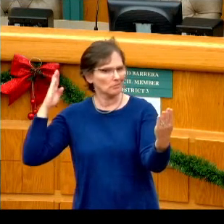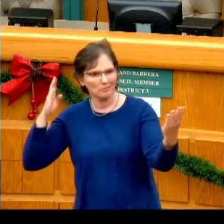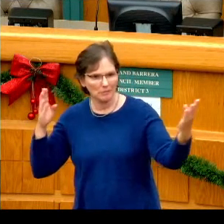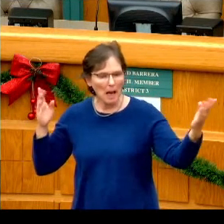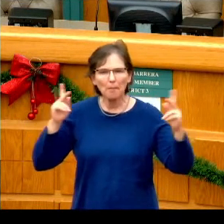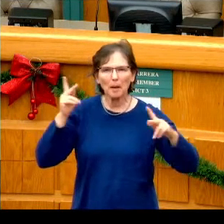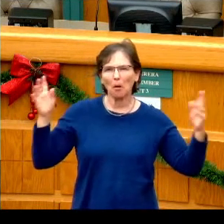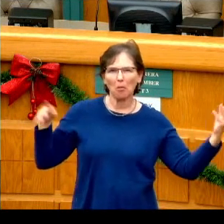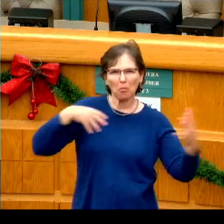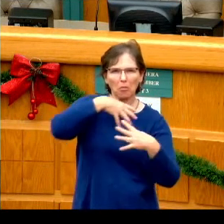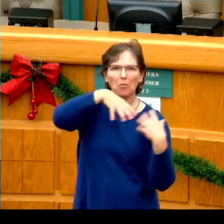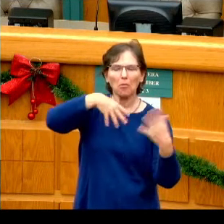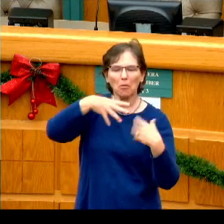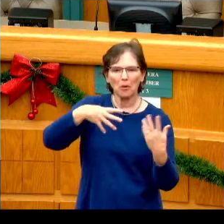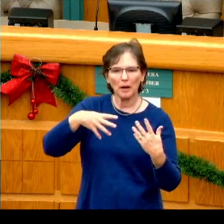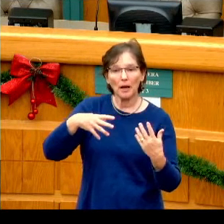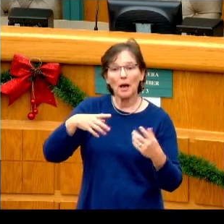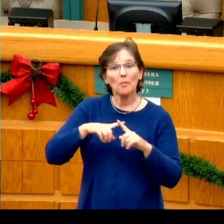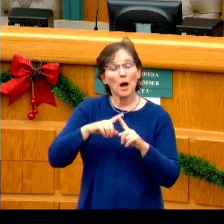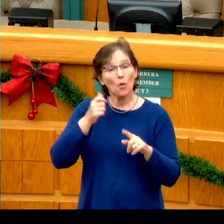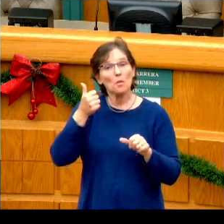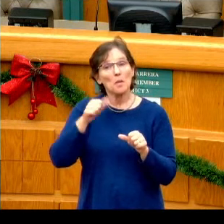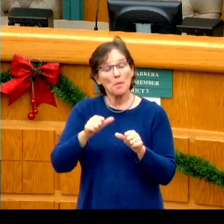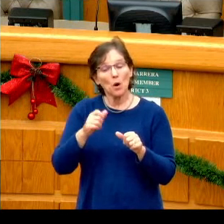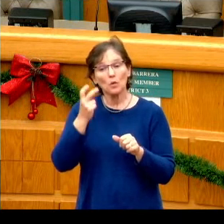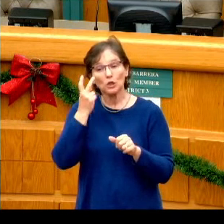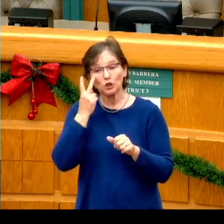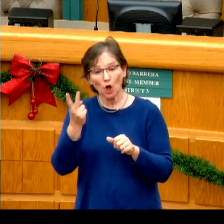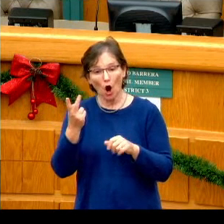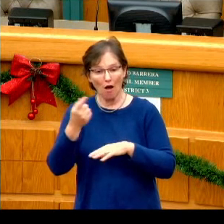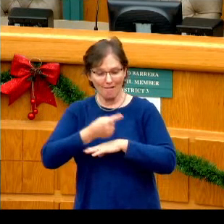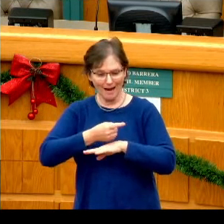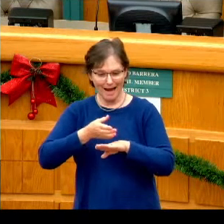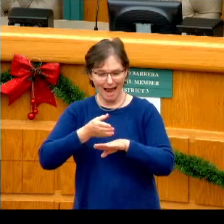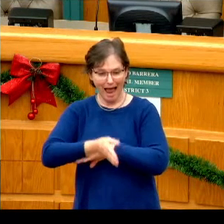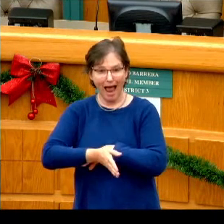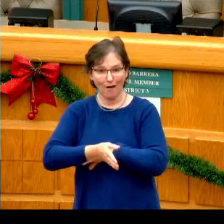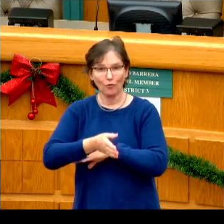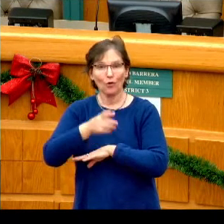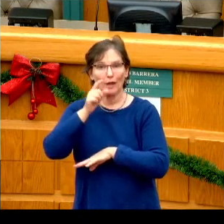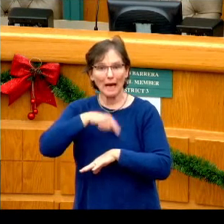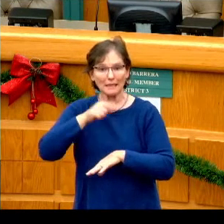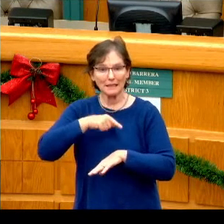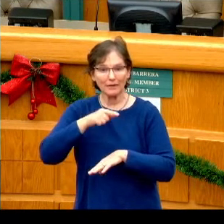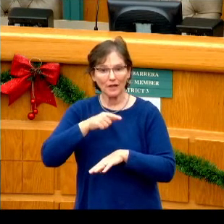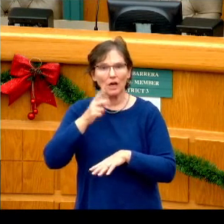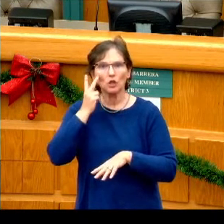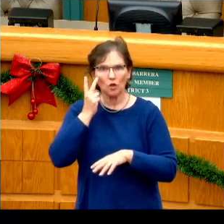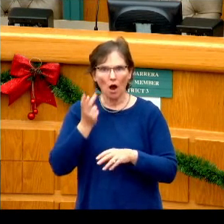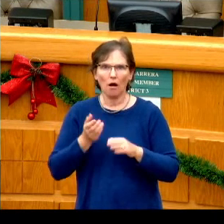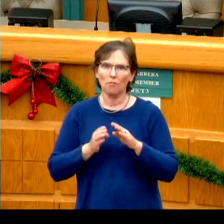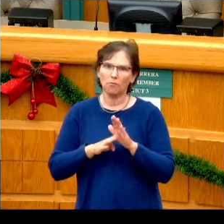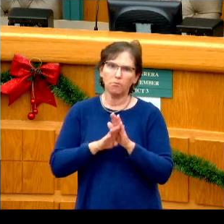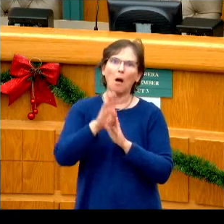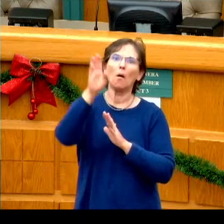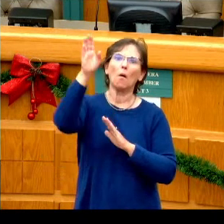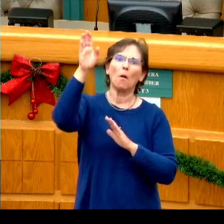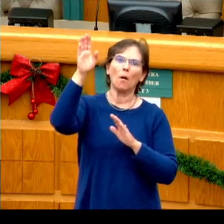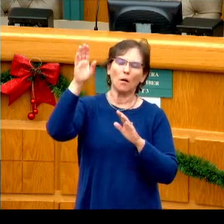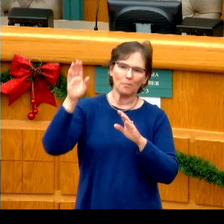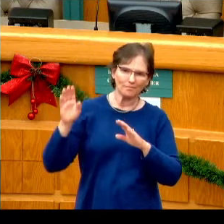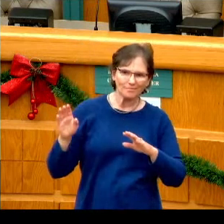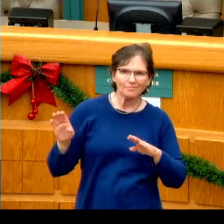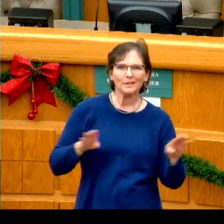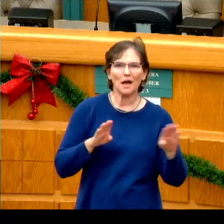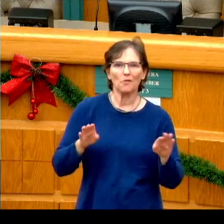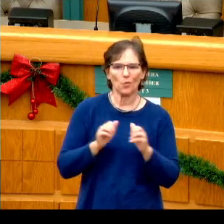It wasn't a Thanksgiving spike in activity. It was the day after Thanksgiving when everybody wants to go out and do their Christmas shopping and all the